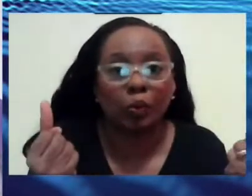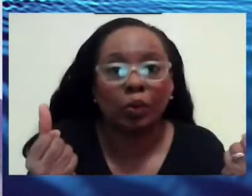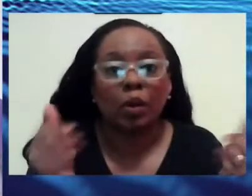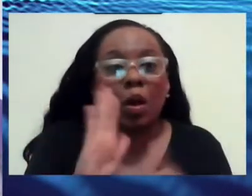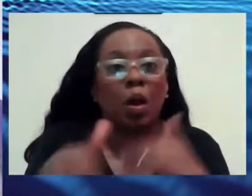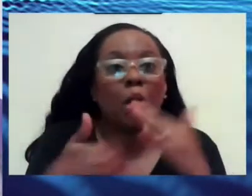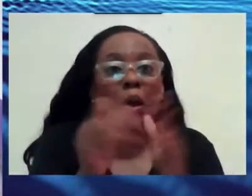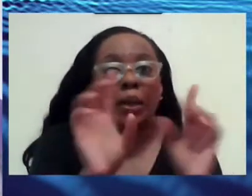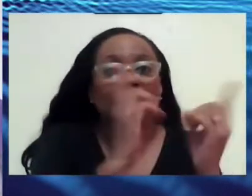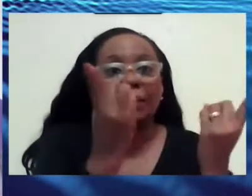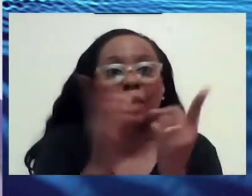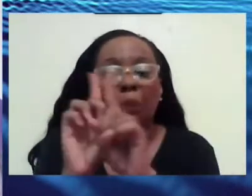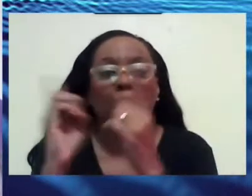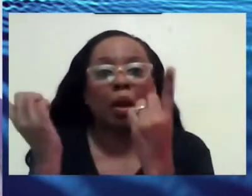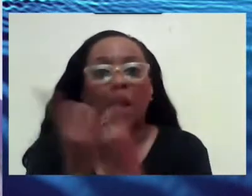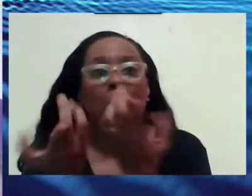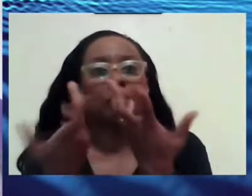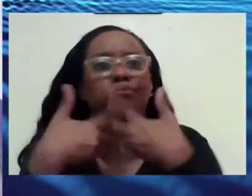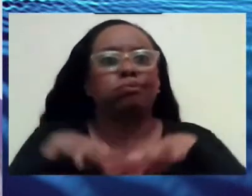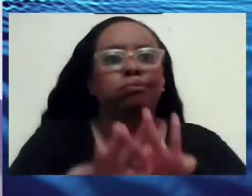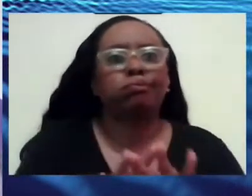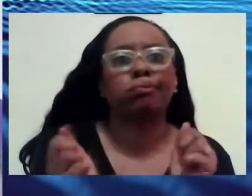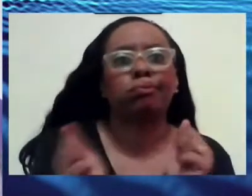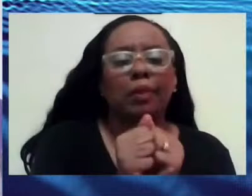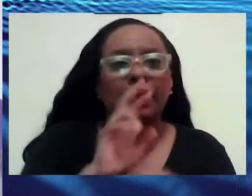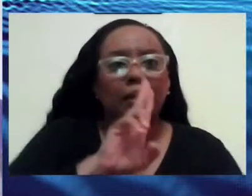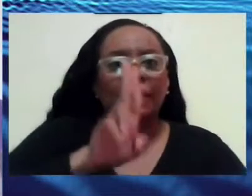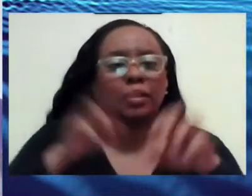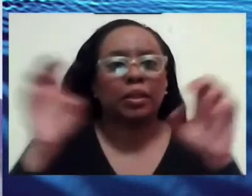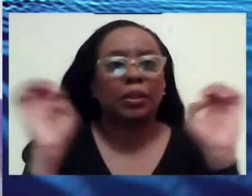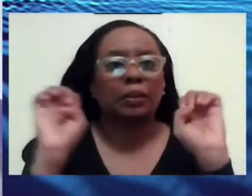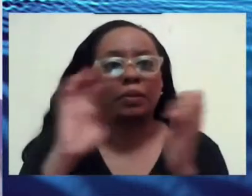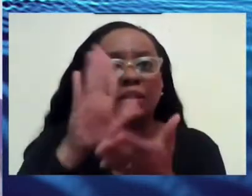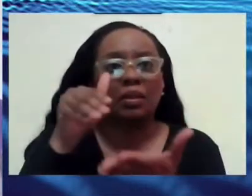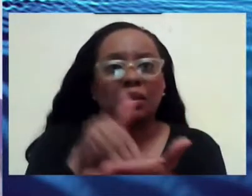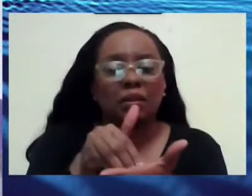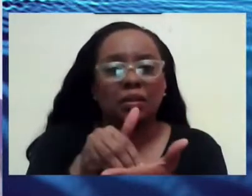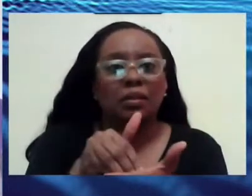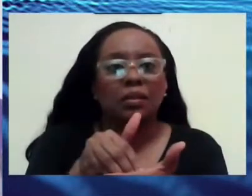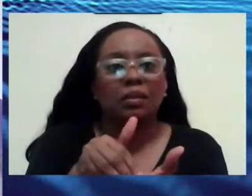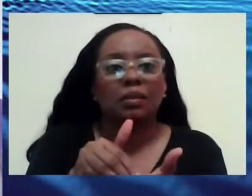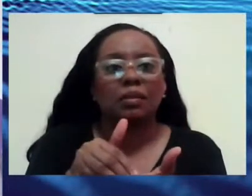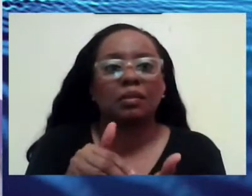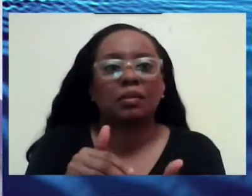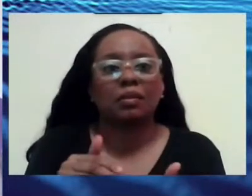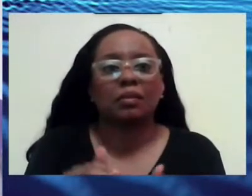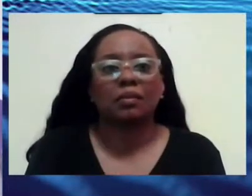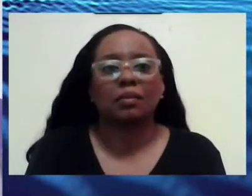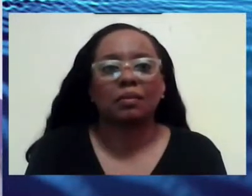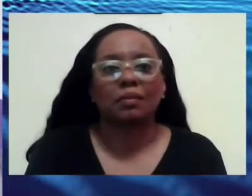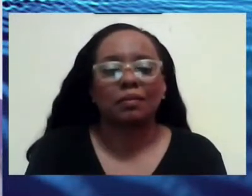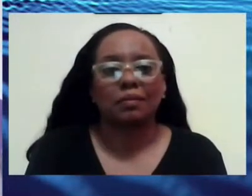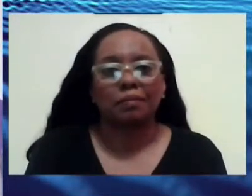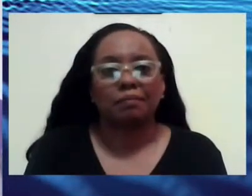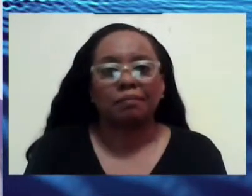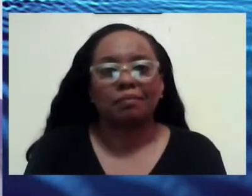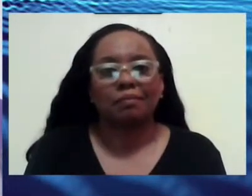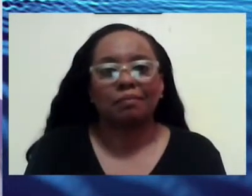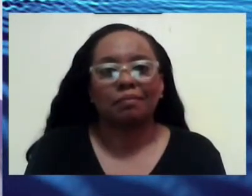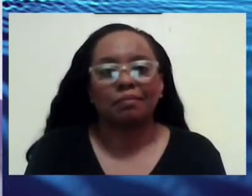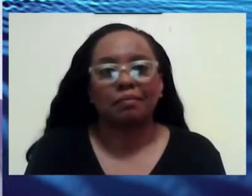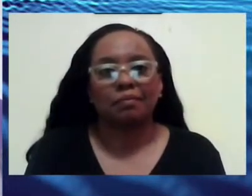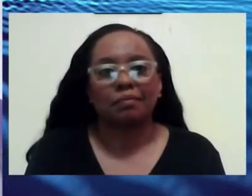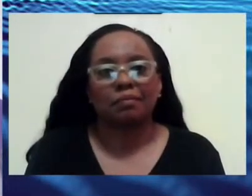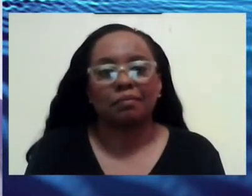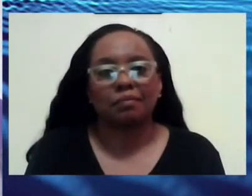departments are plugged into the National Emergency Operations Center. As I mentioned, they're going through the process of